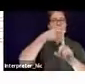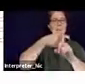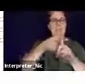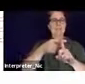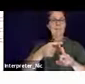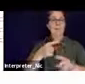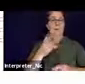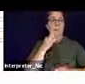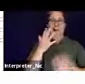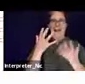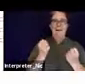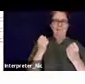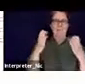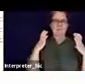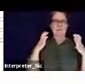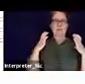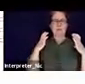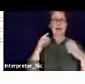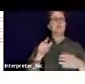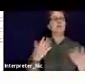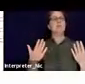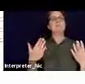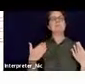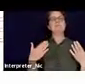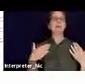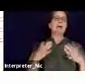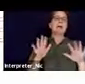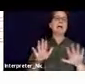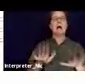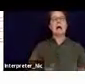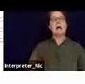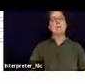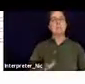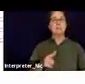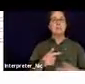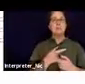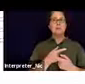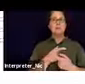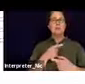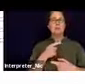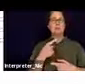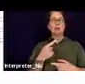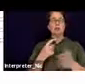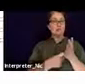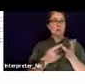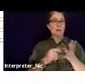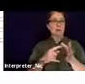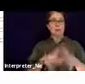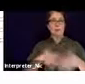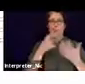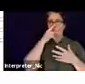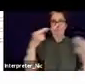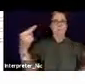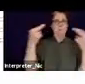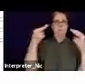Because it's always important to her that people don't perceive her to be struggling on account of her upper limb difference. And she says, in that way, even when